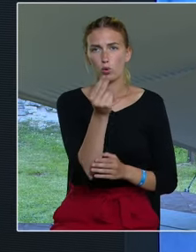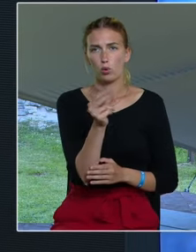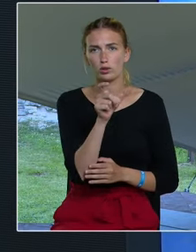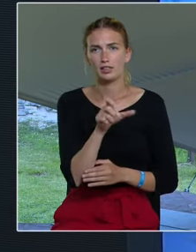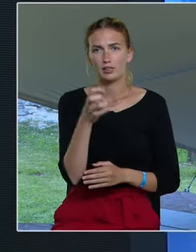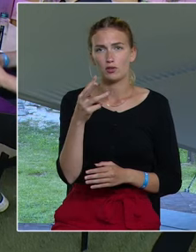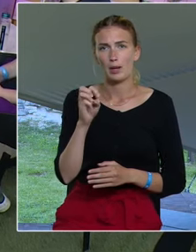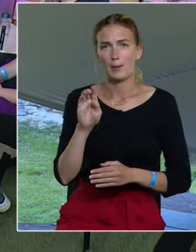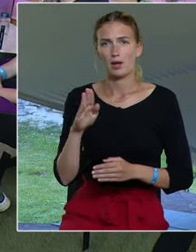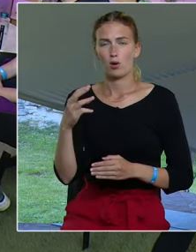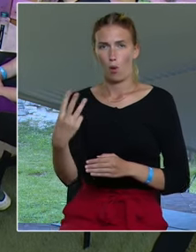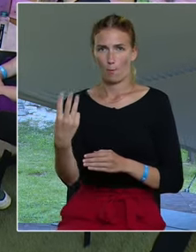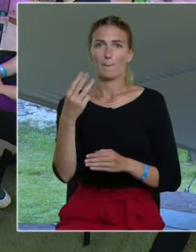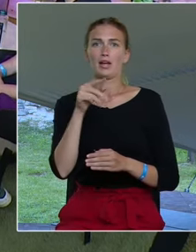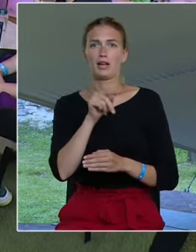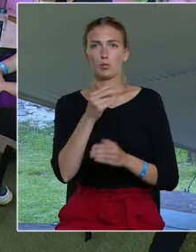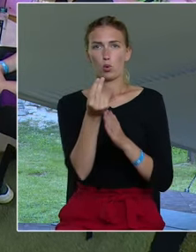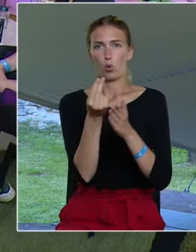gallery.